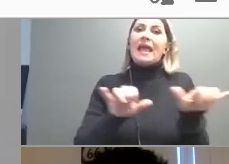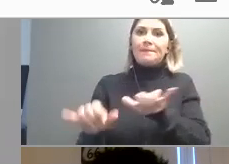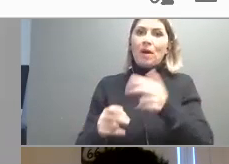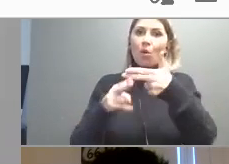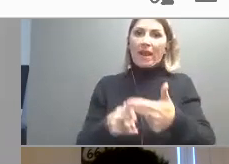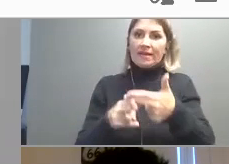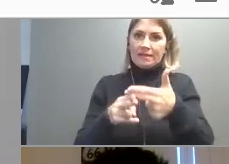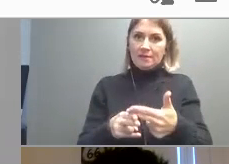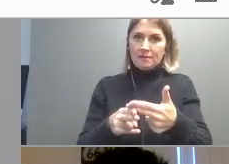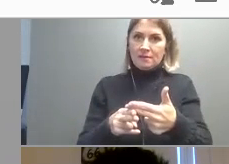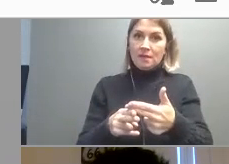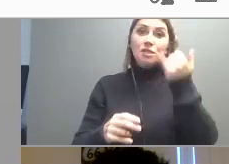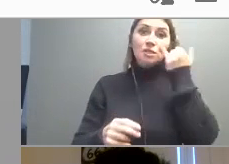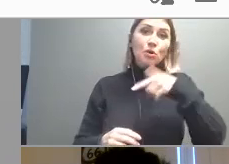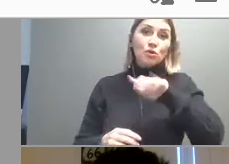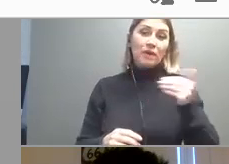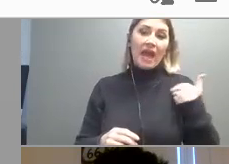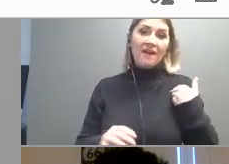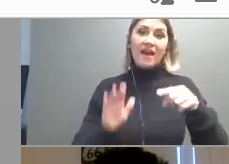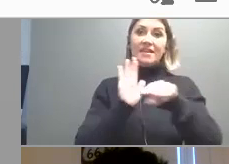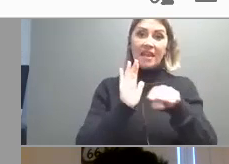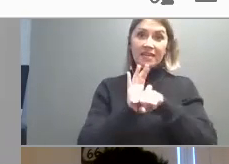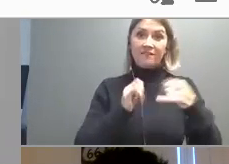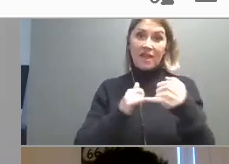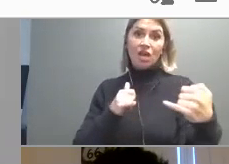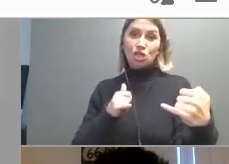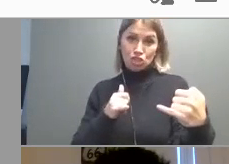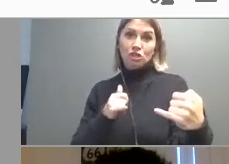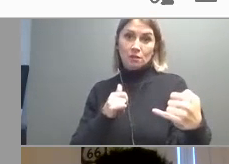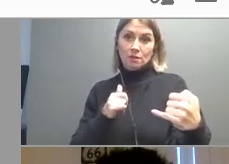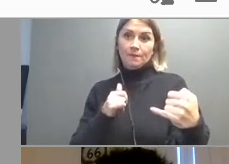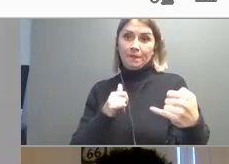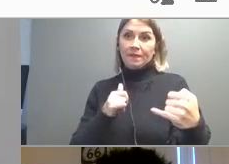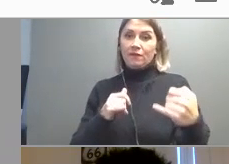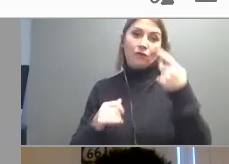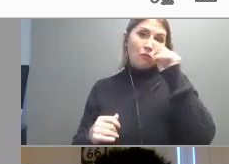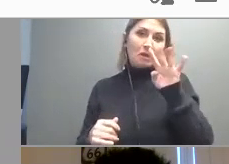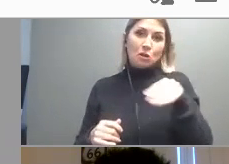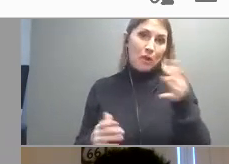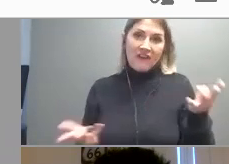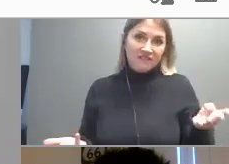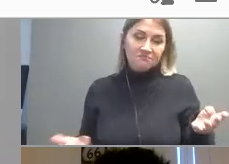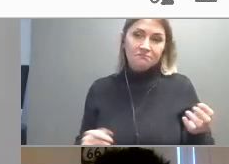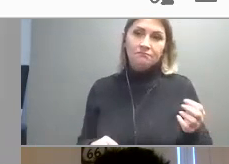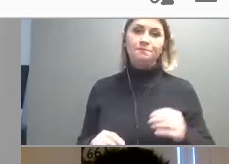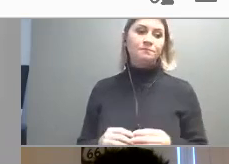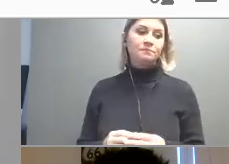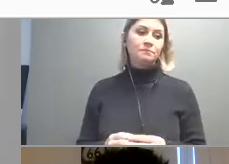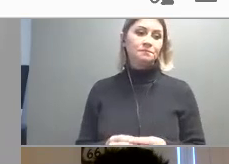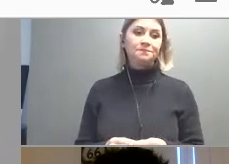say that we have a negative edge in case of a graph. Let me just bring that up.